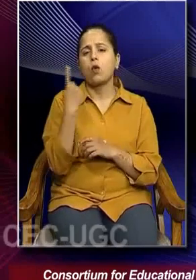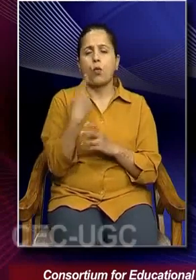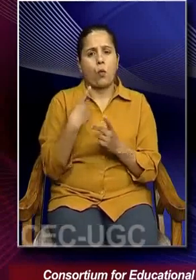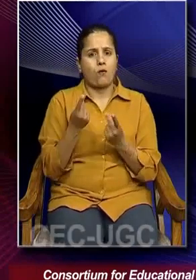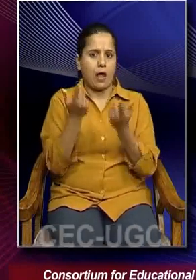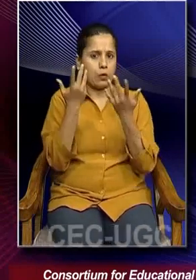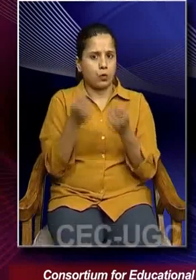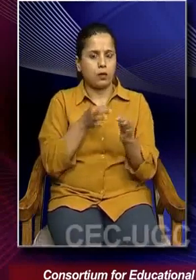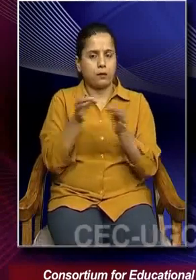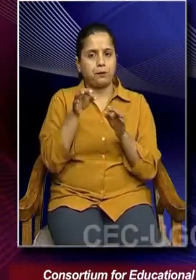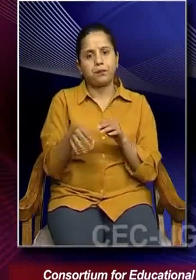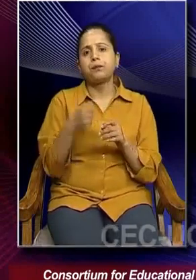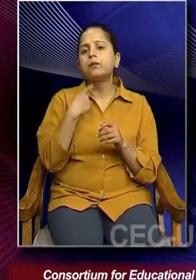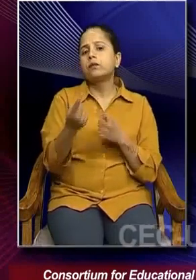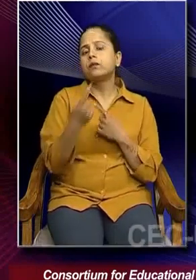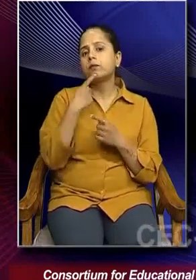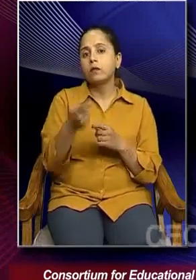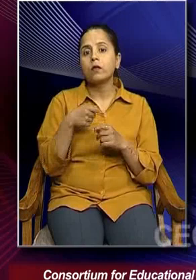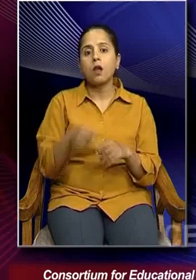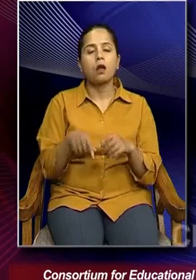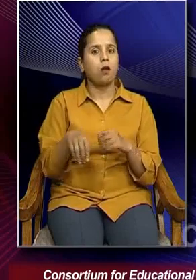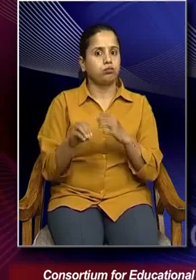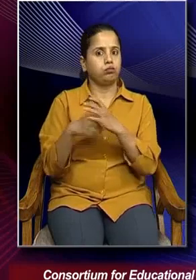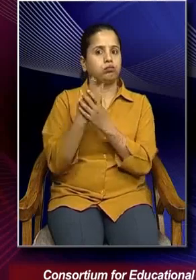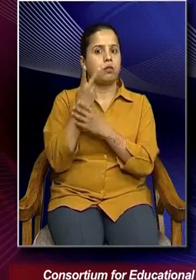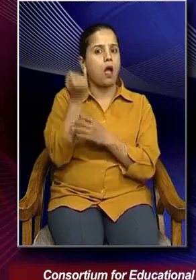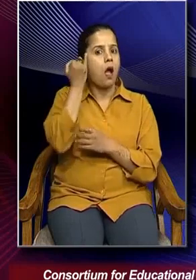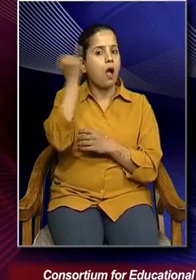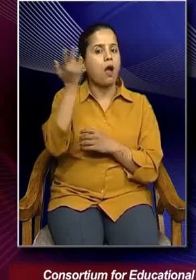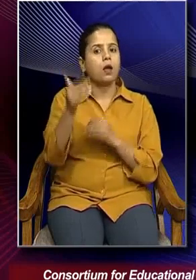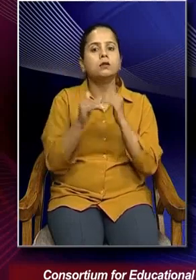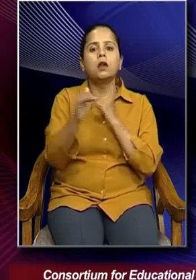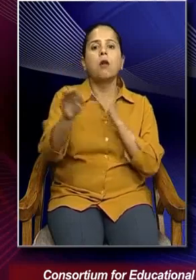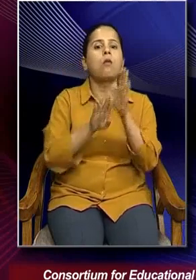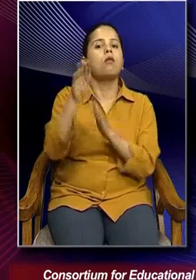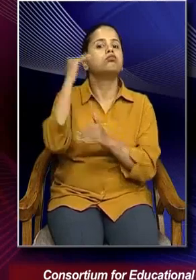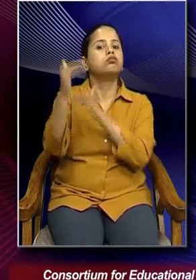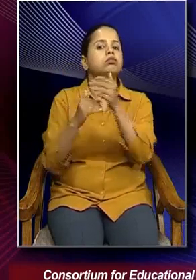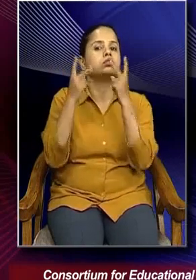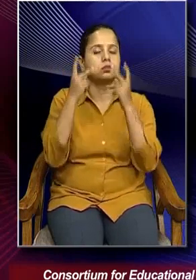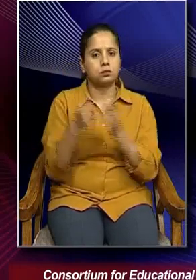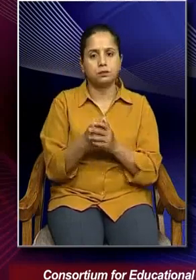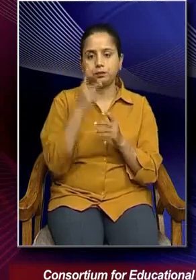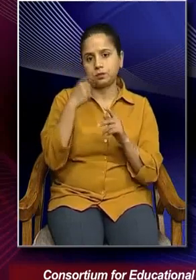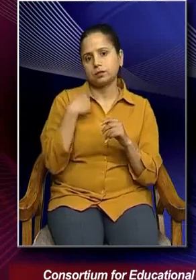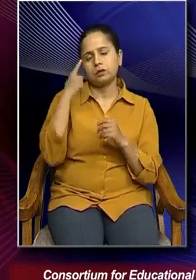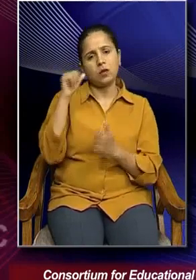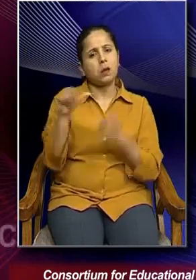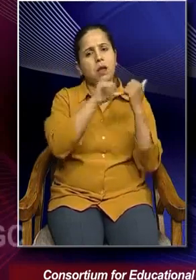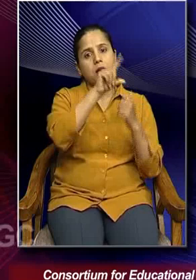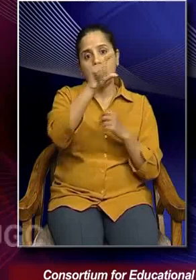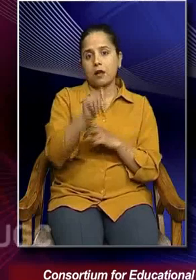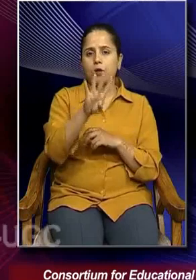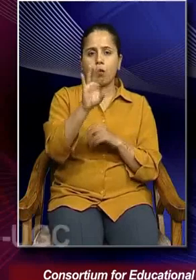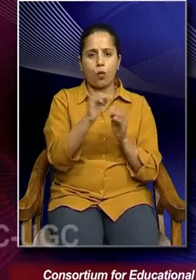quickly go through the, evolution of the idea of sustainable progress. So it goes back to 1940s